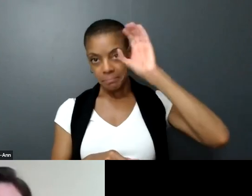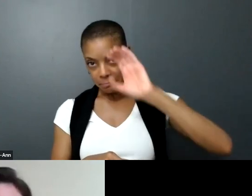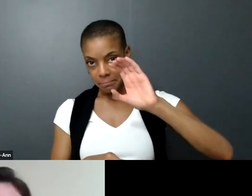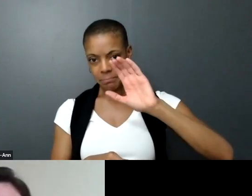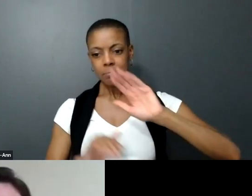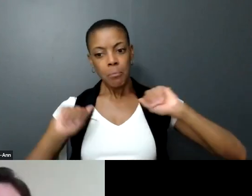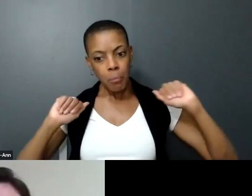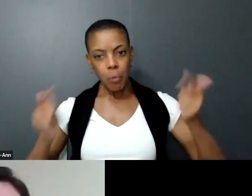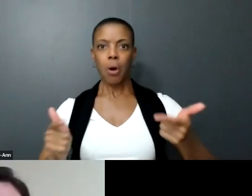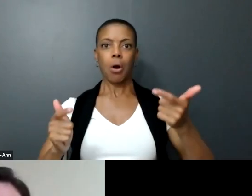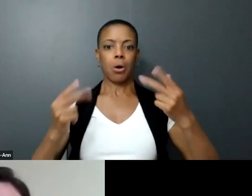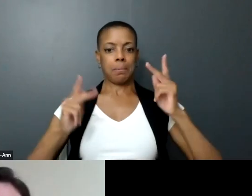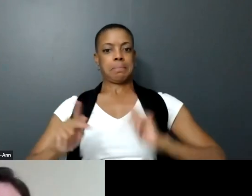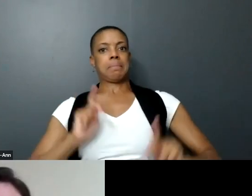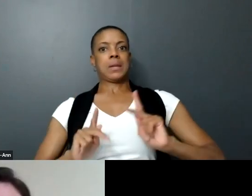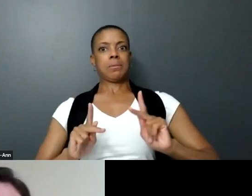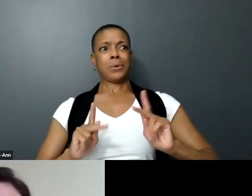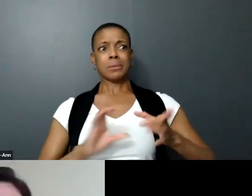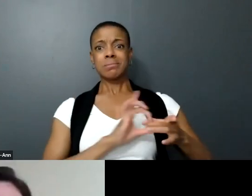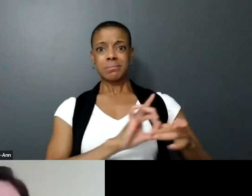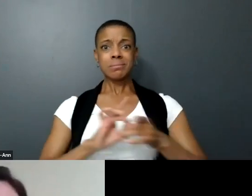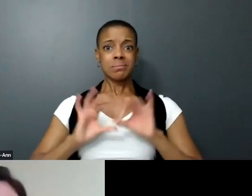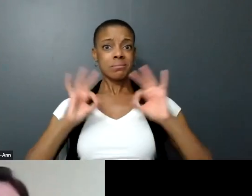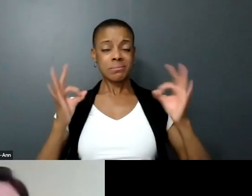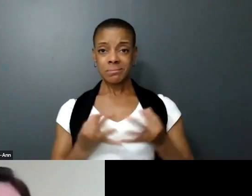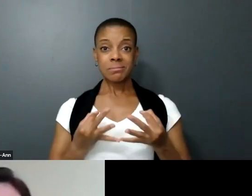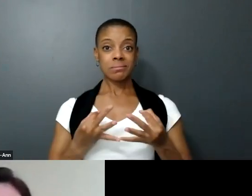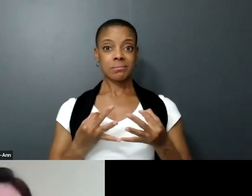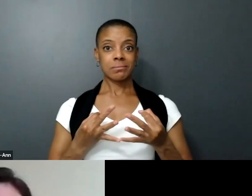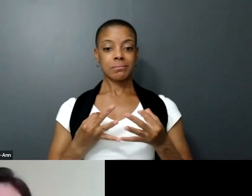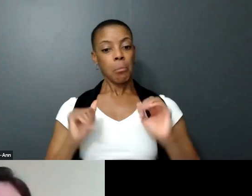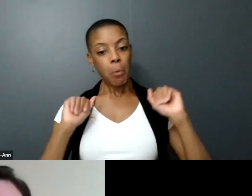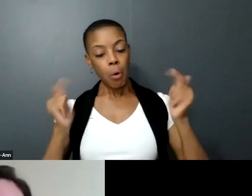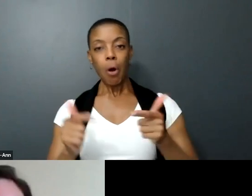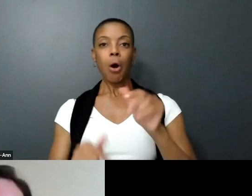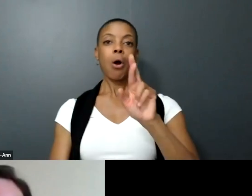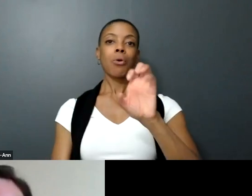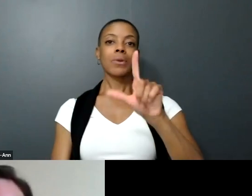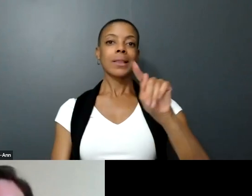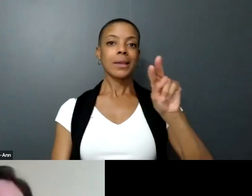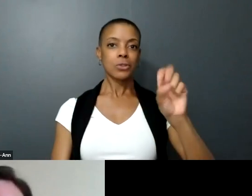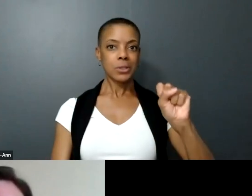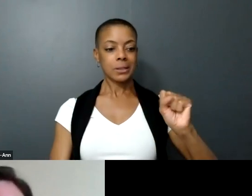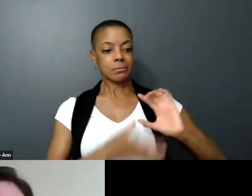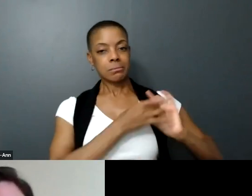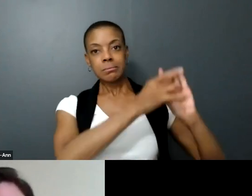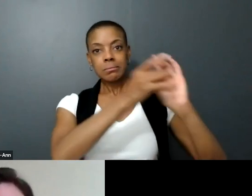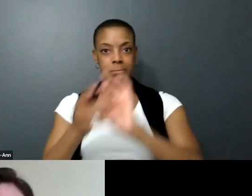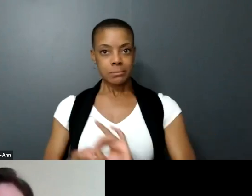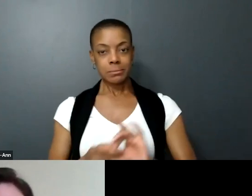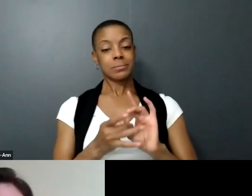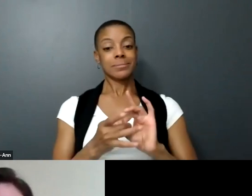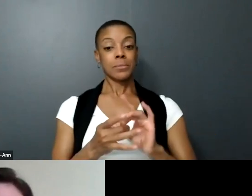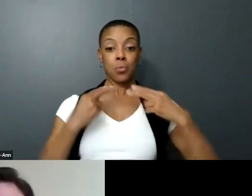human beings, in fact, are our relations. When we say all our relations, we also mean more than our human